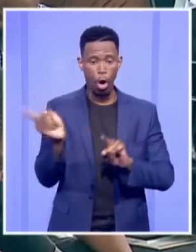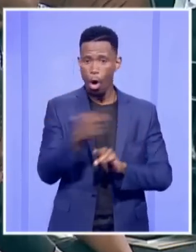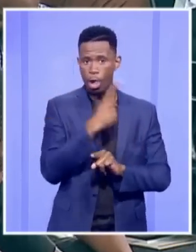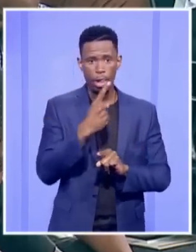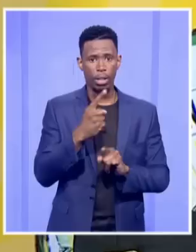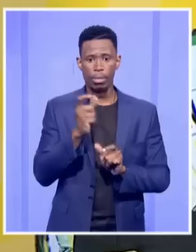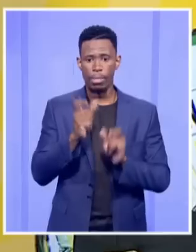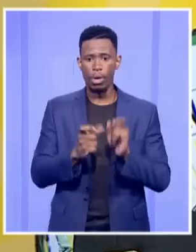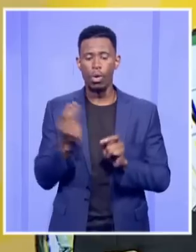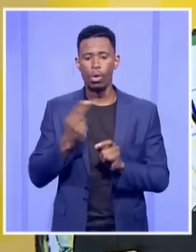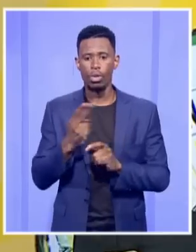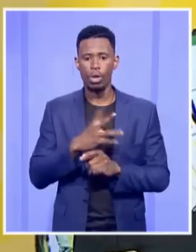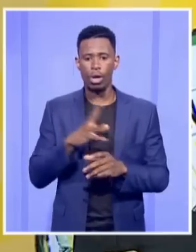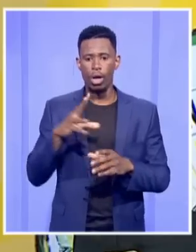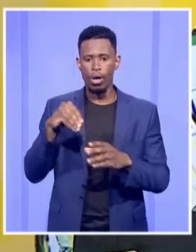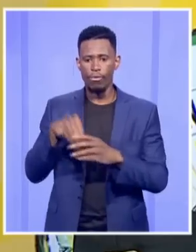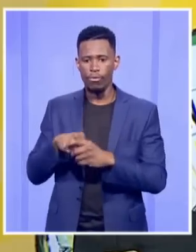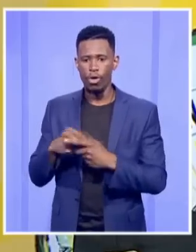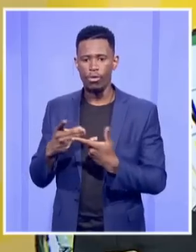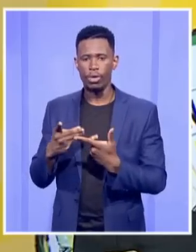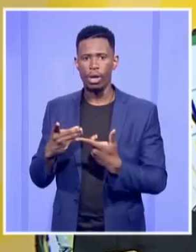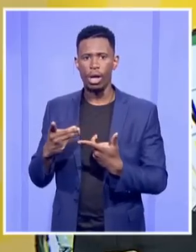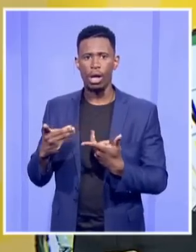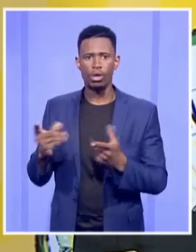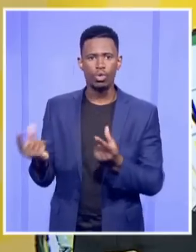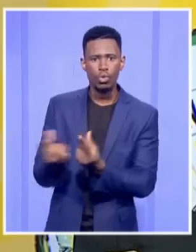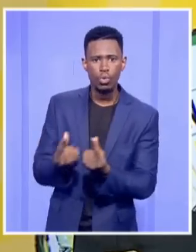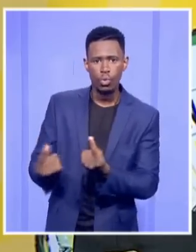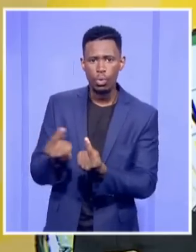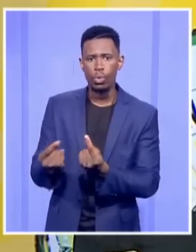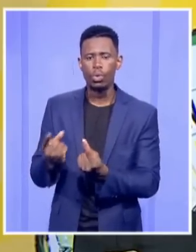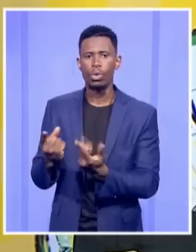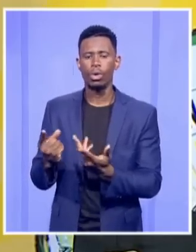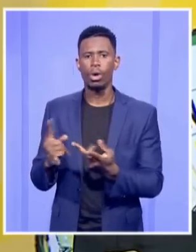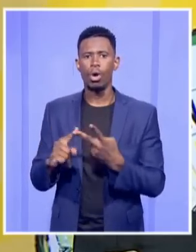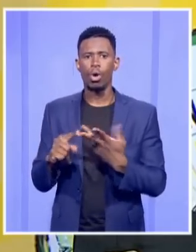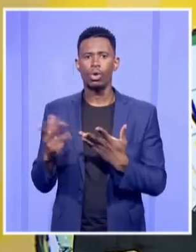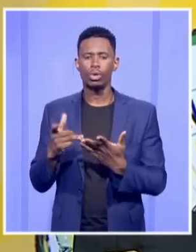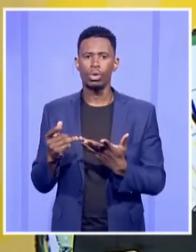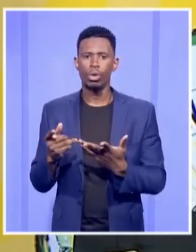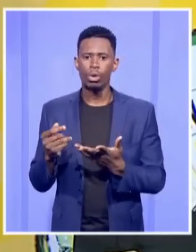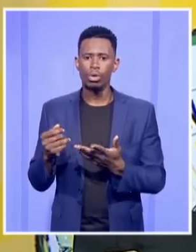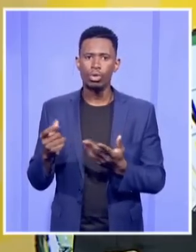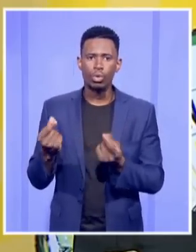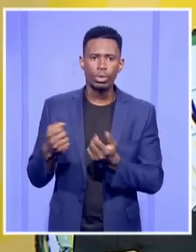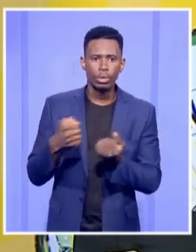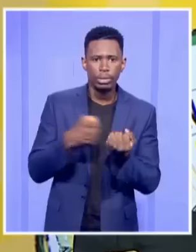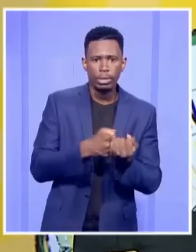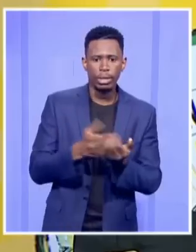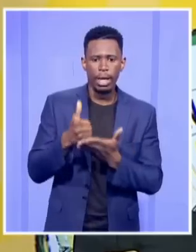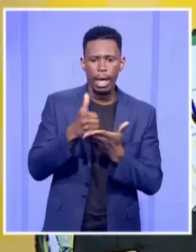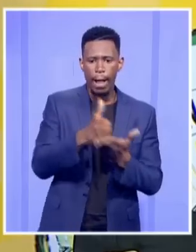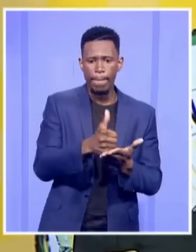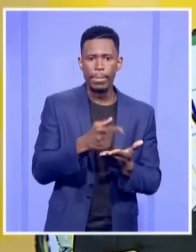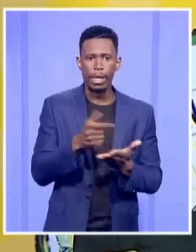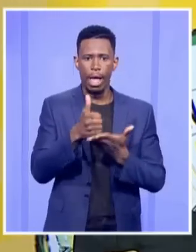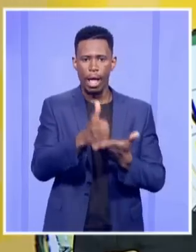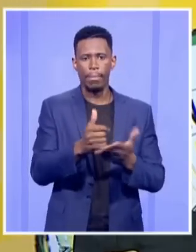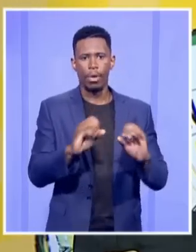Engaging in robust but healthy engagements. Making contributions that build the organization. Yourselves is contribution